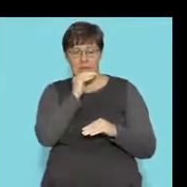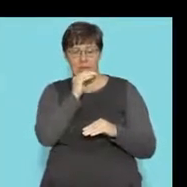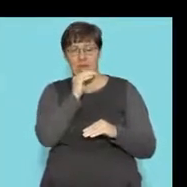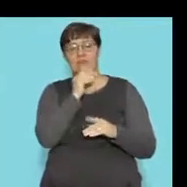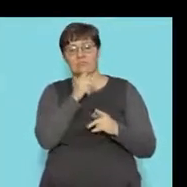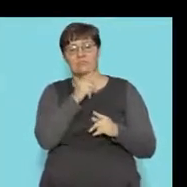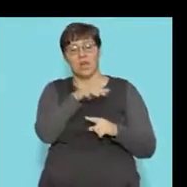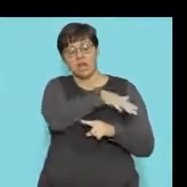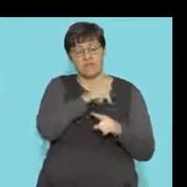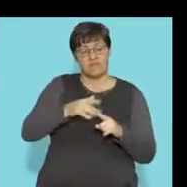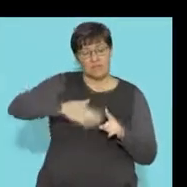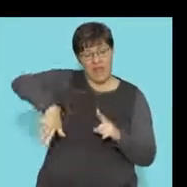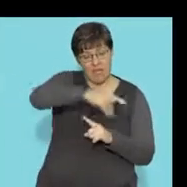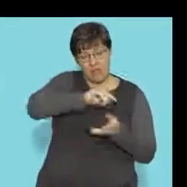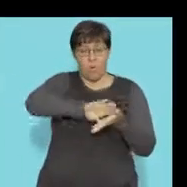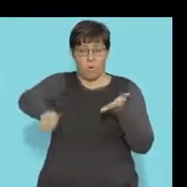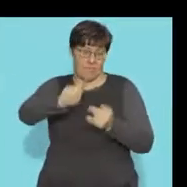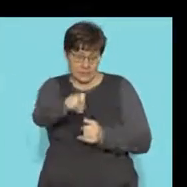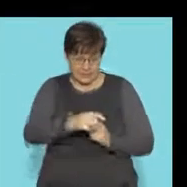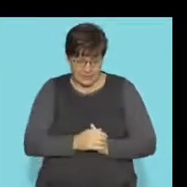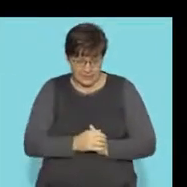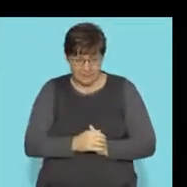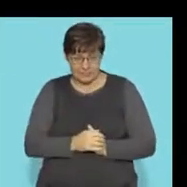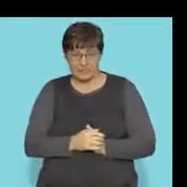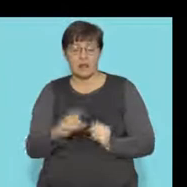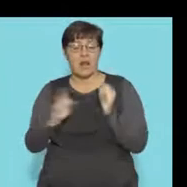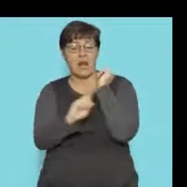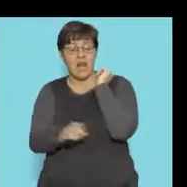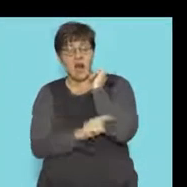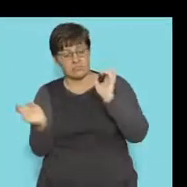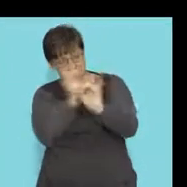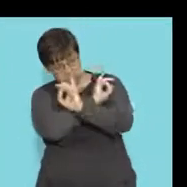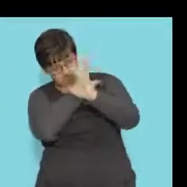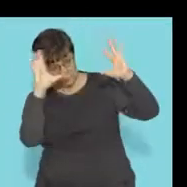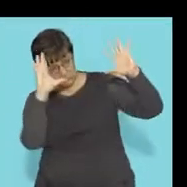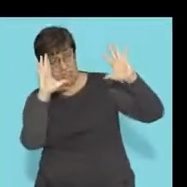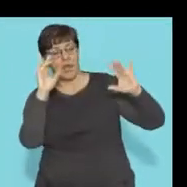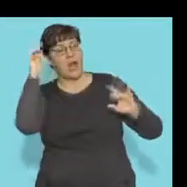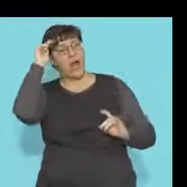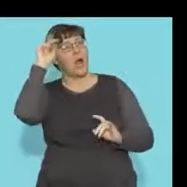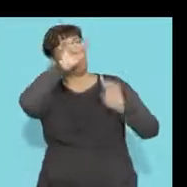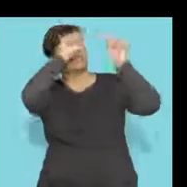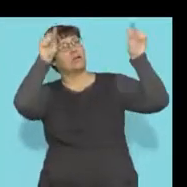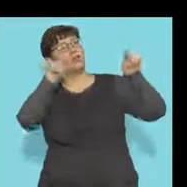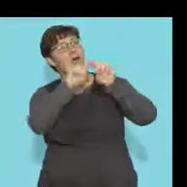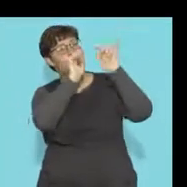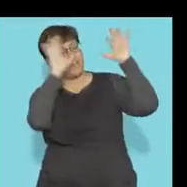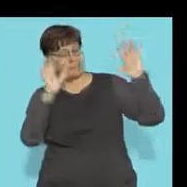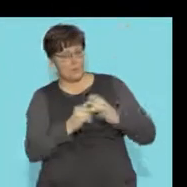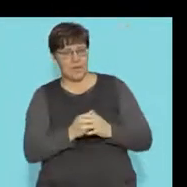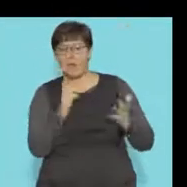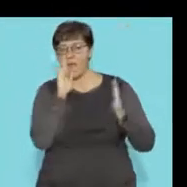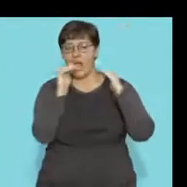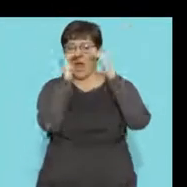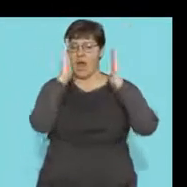in the surface area. Then lastly, it's important to visualize the problem. So if you're given a situation where you're picturing a